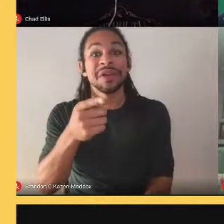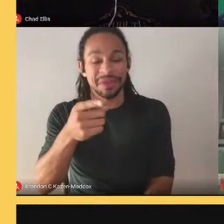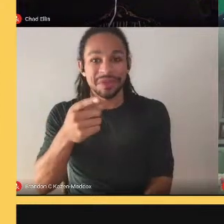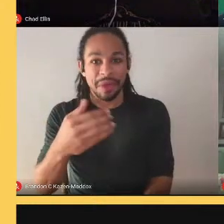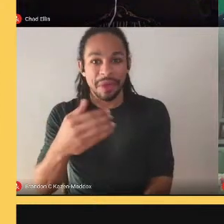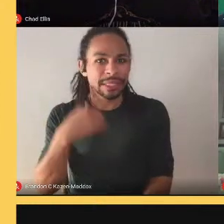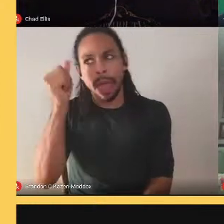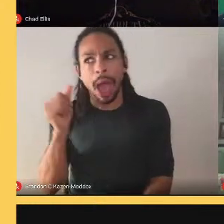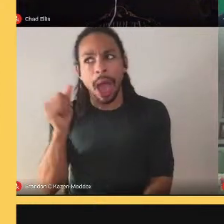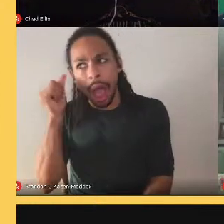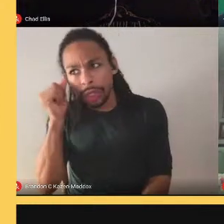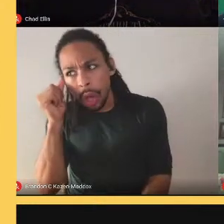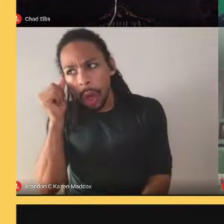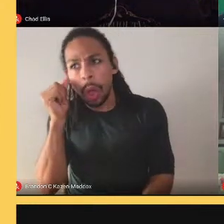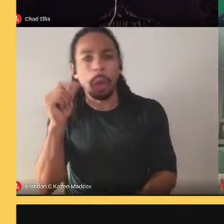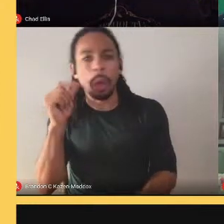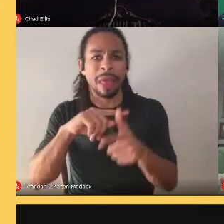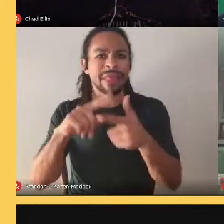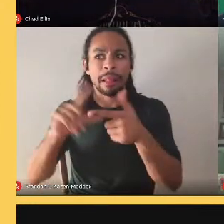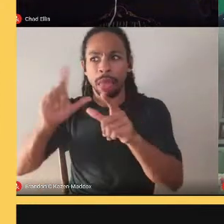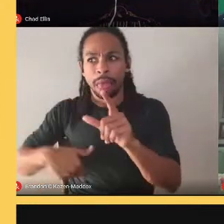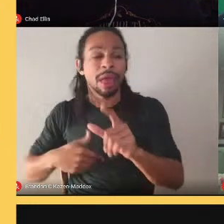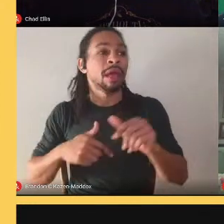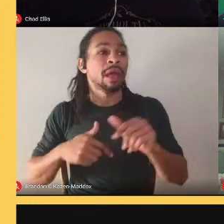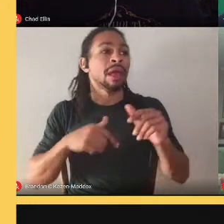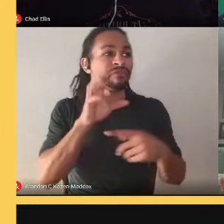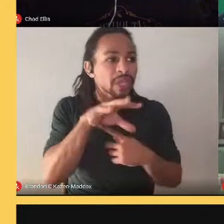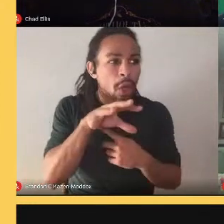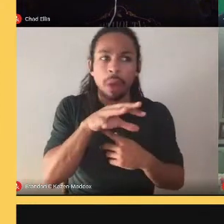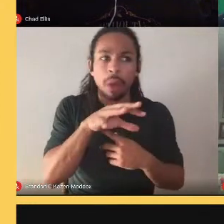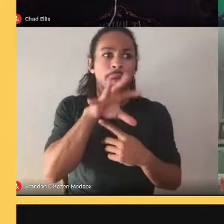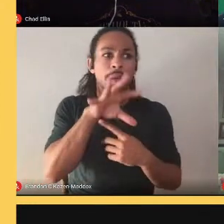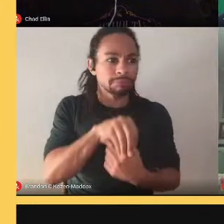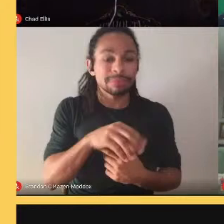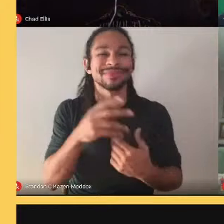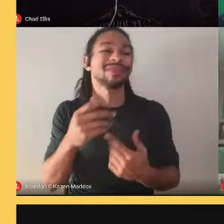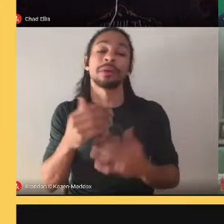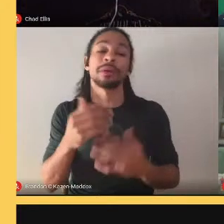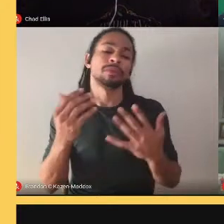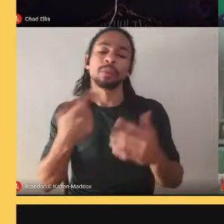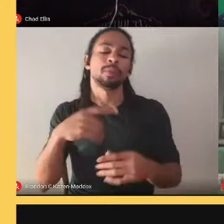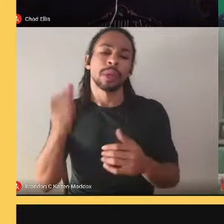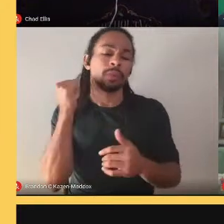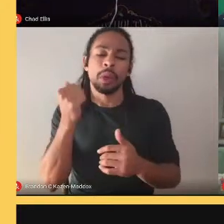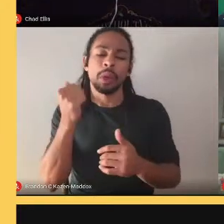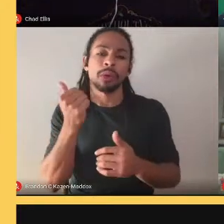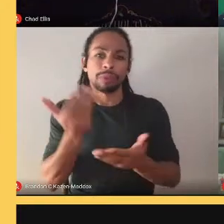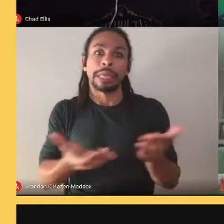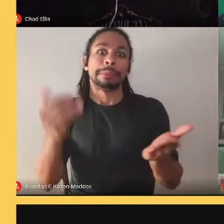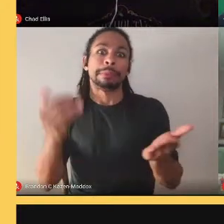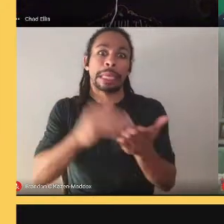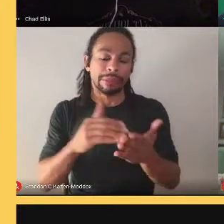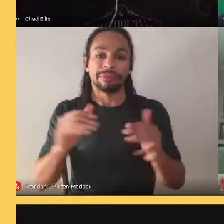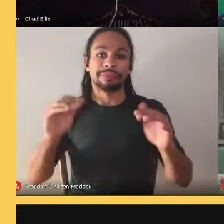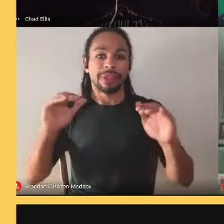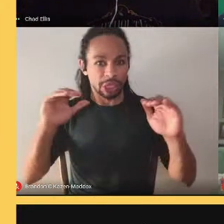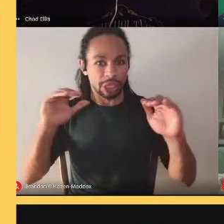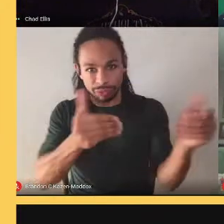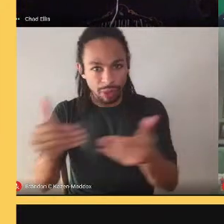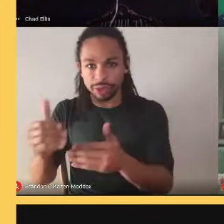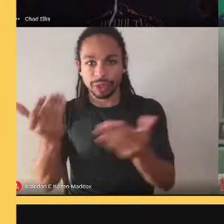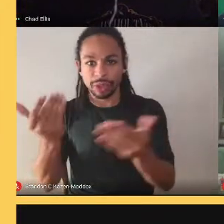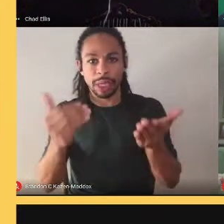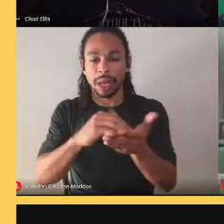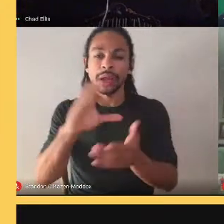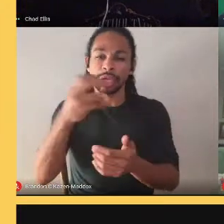We're not going to go back over the entire introduction again. I'm going to just pass it back over to Chad, and we'll let Chad start from there. Thank